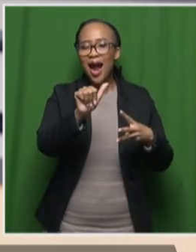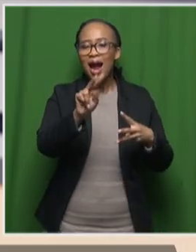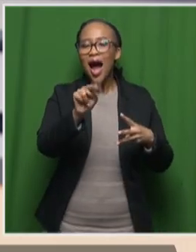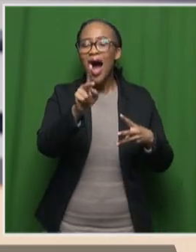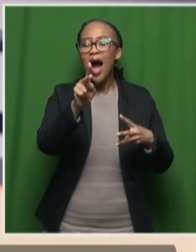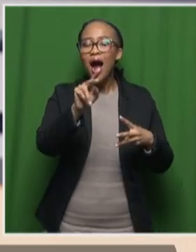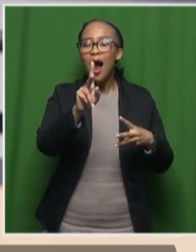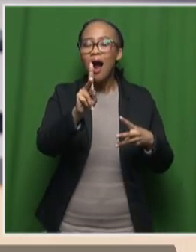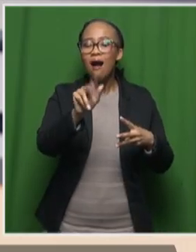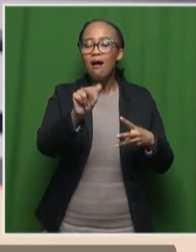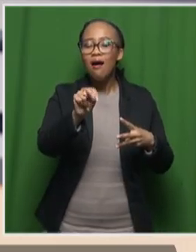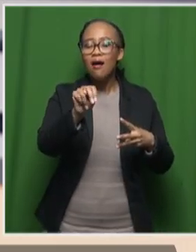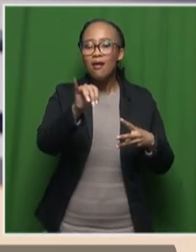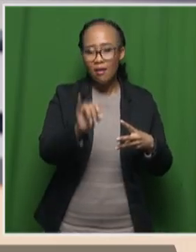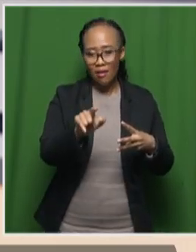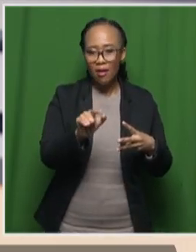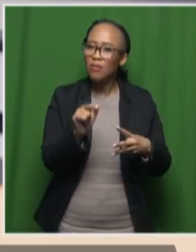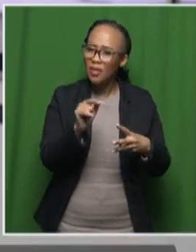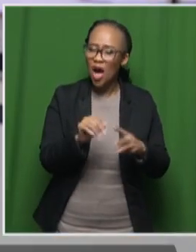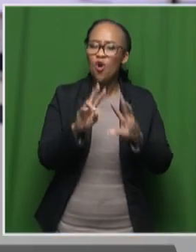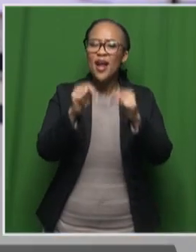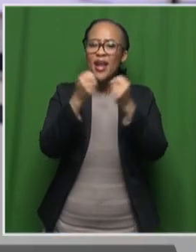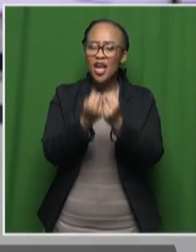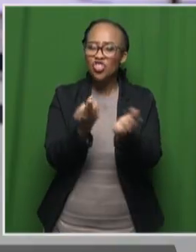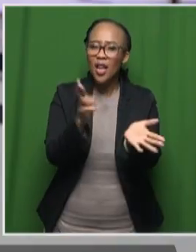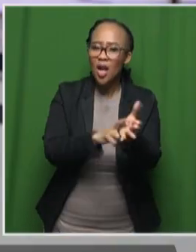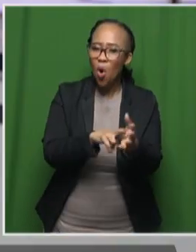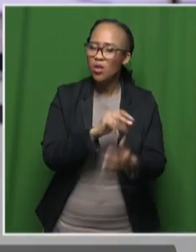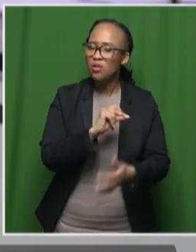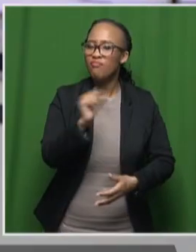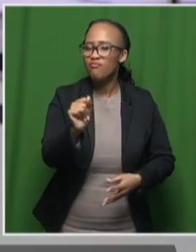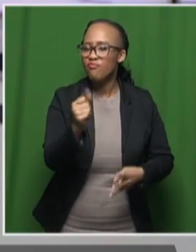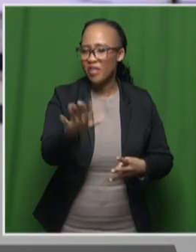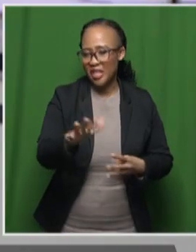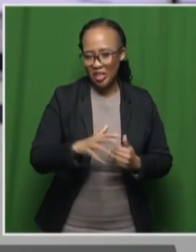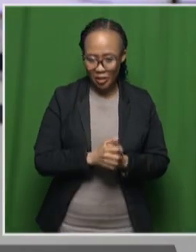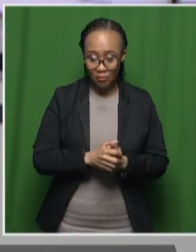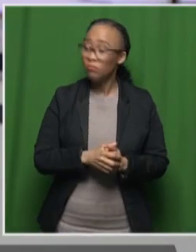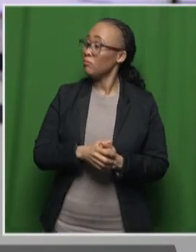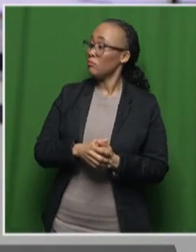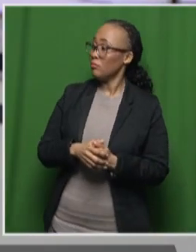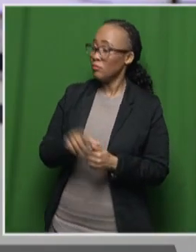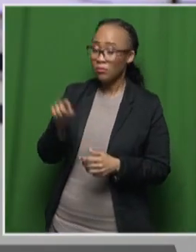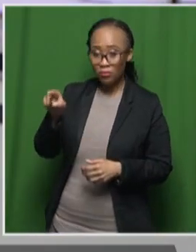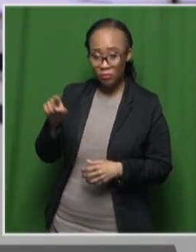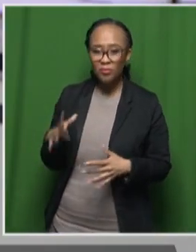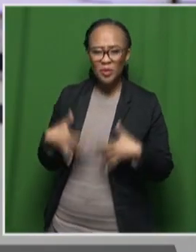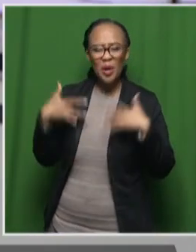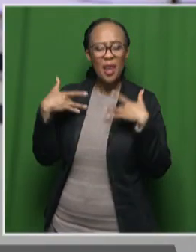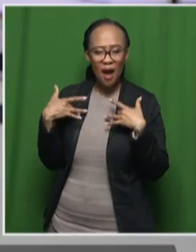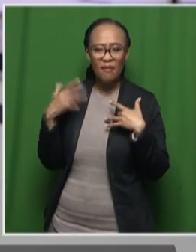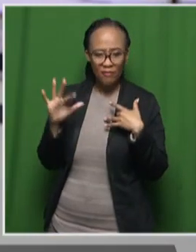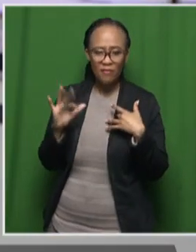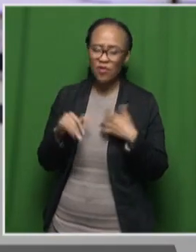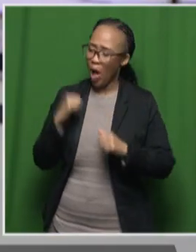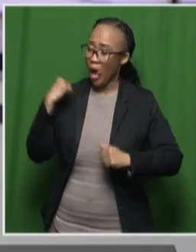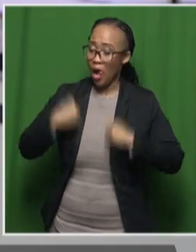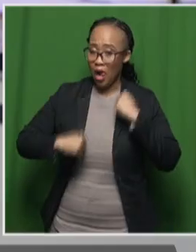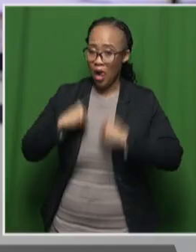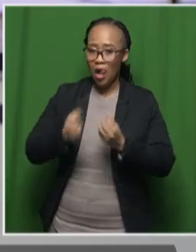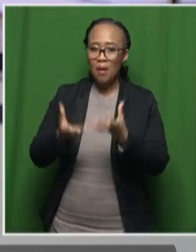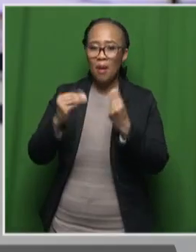well. We cannot downplay that. We can't downplay that at all. No, I mean, he ran the race of his life. He did. He got 4th. I mean,